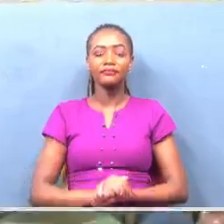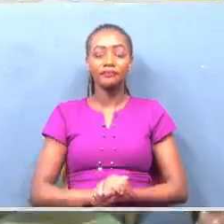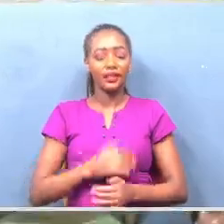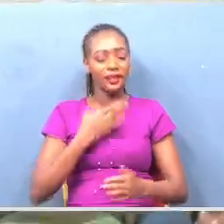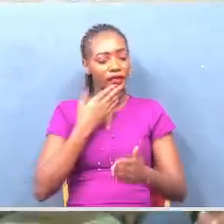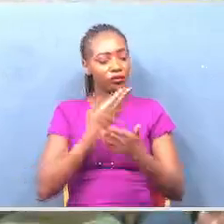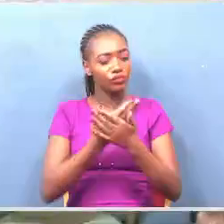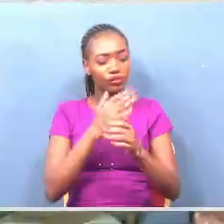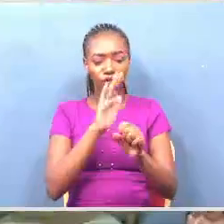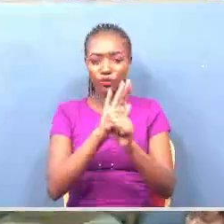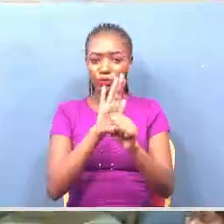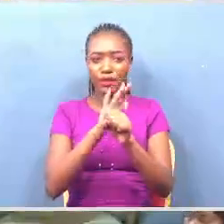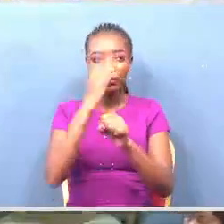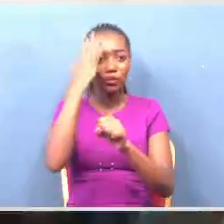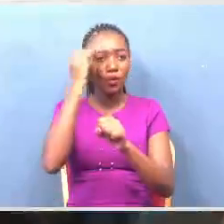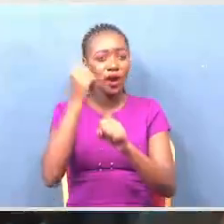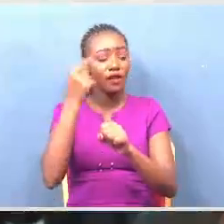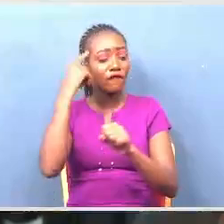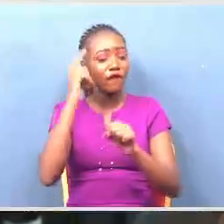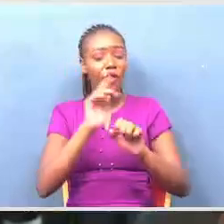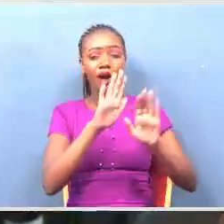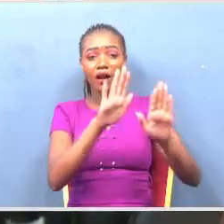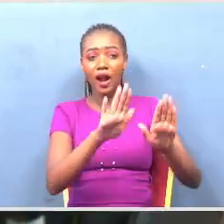for a campaign